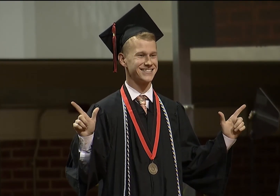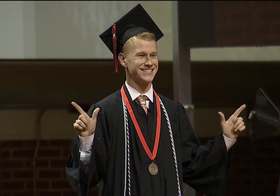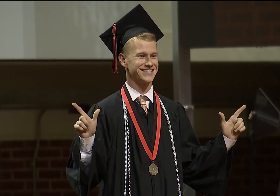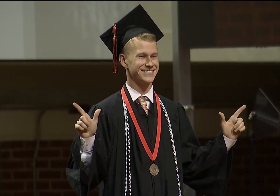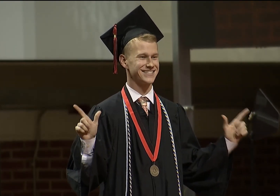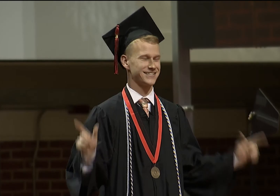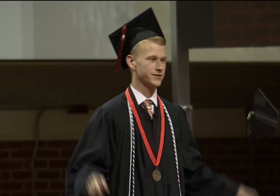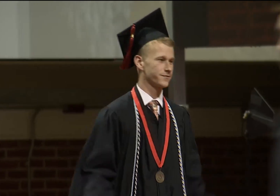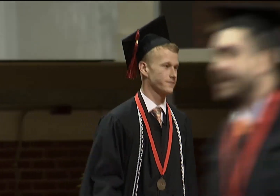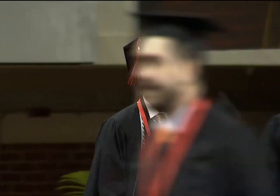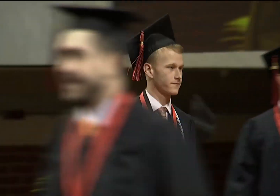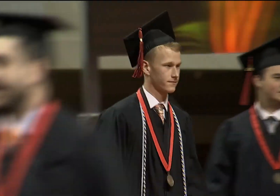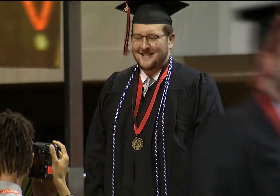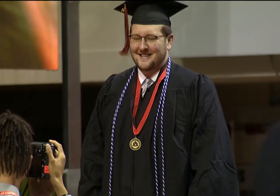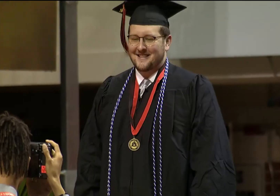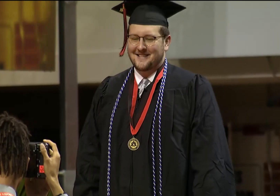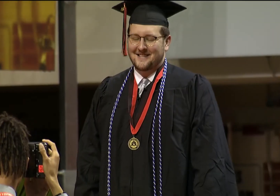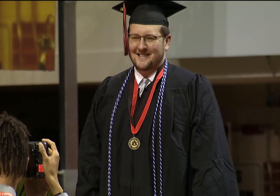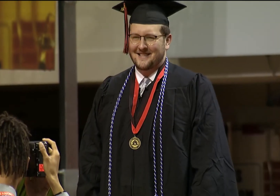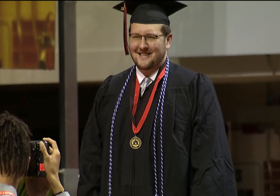Cordell Aaron Collins.